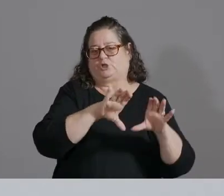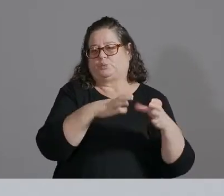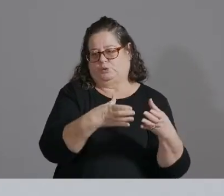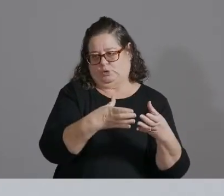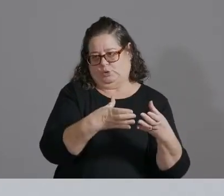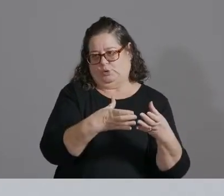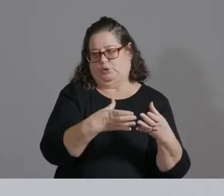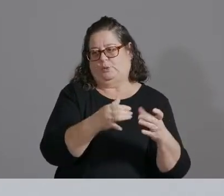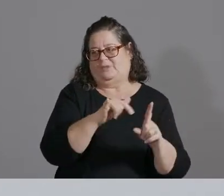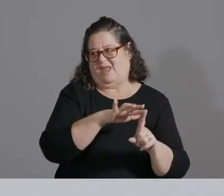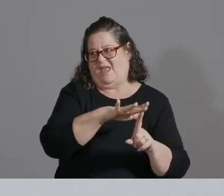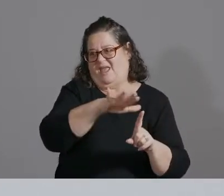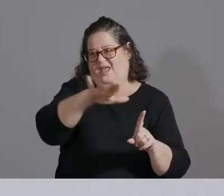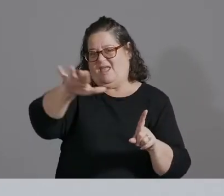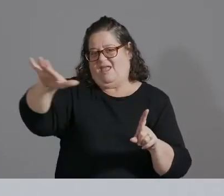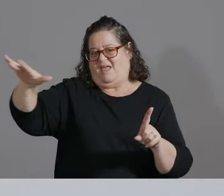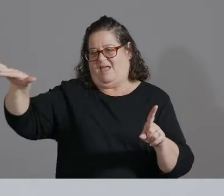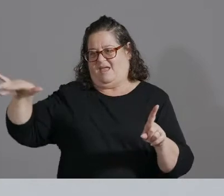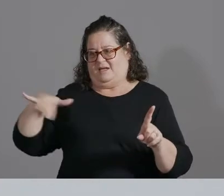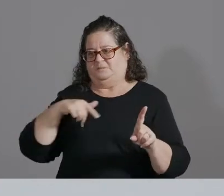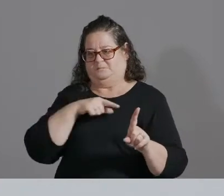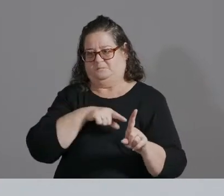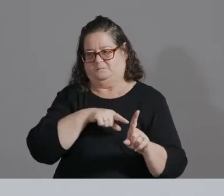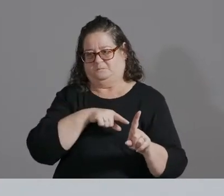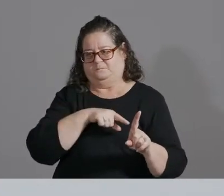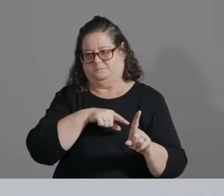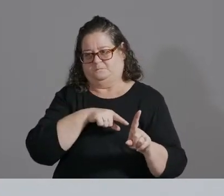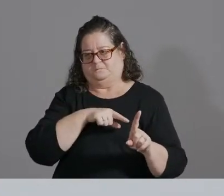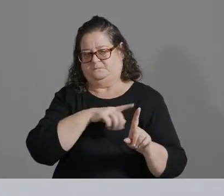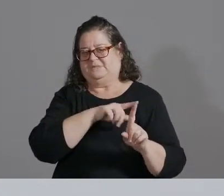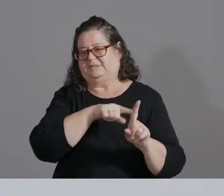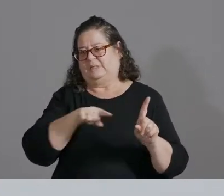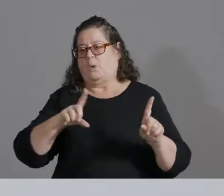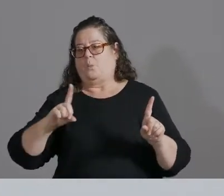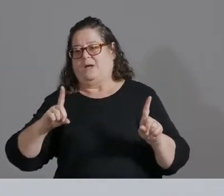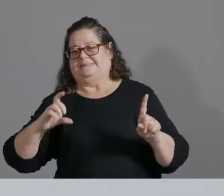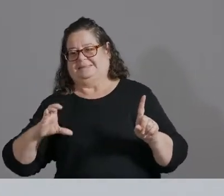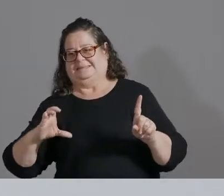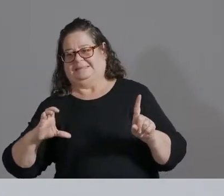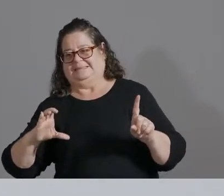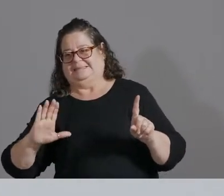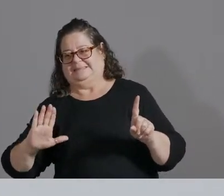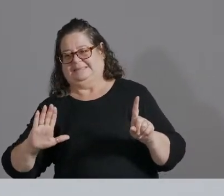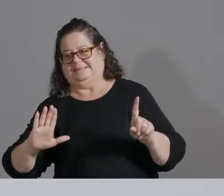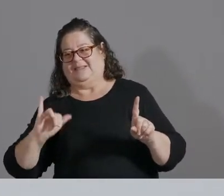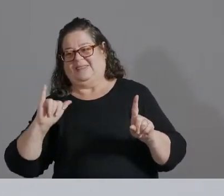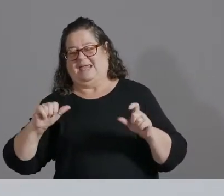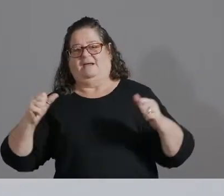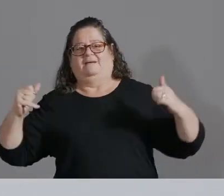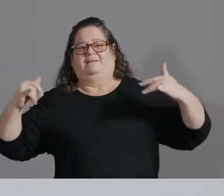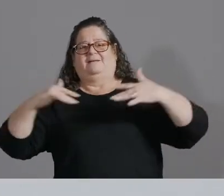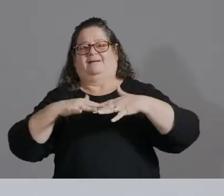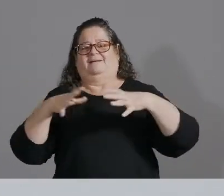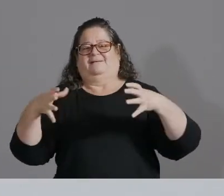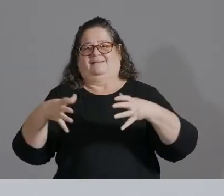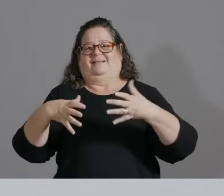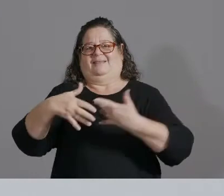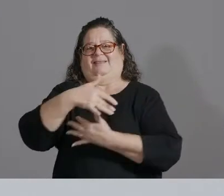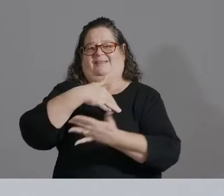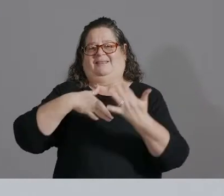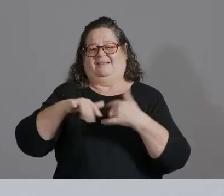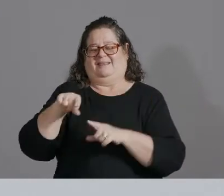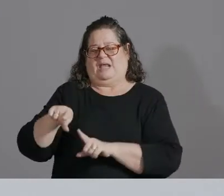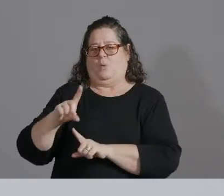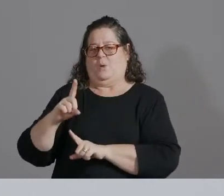general population would be prioritized in 1C because they're a congregate setting. But to your knowledge, do you know if any of